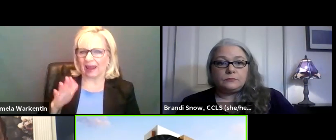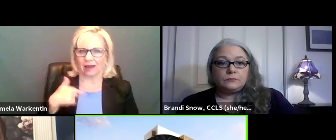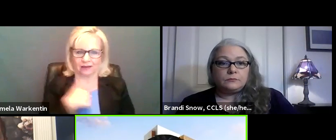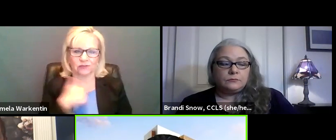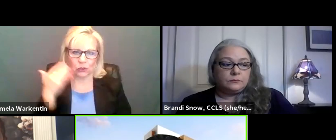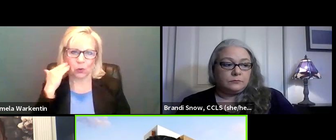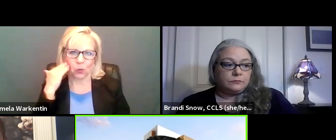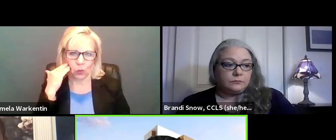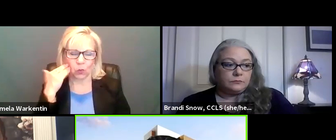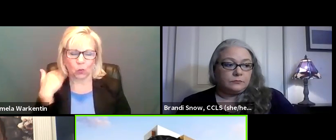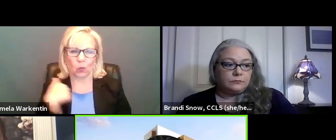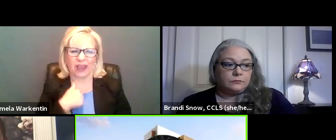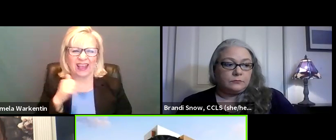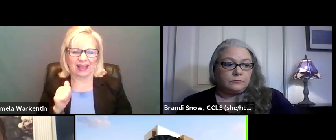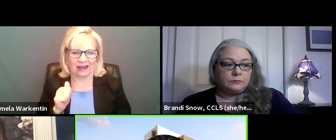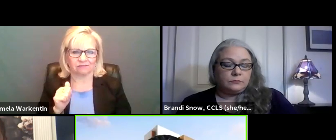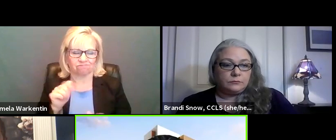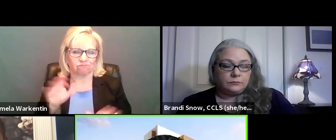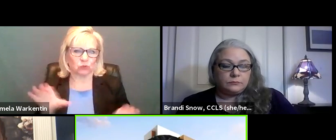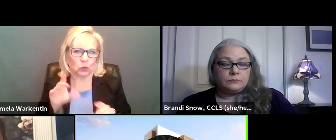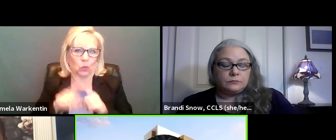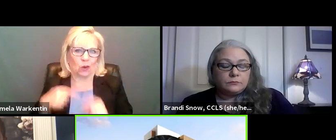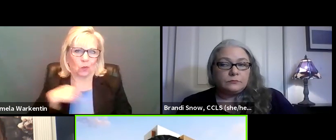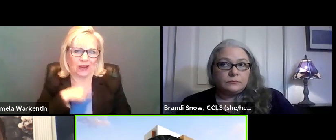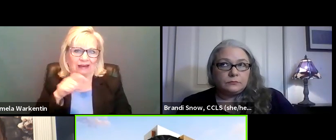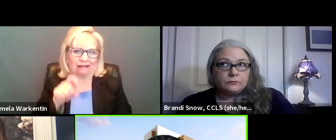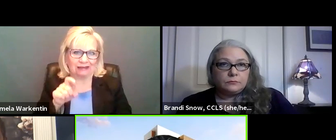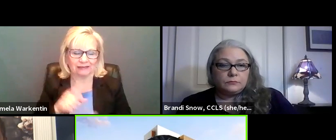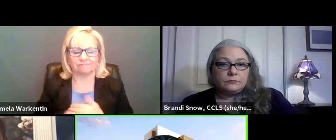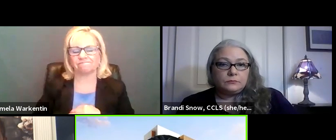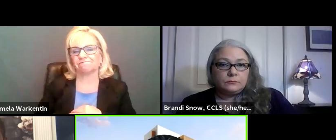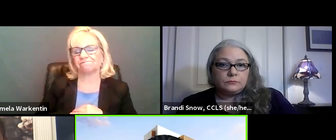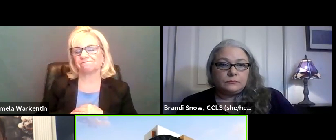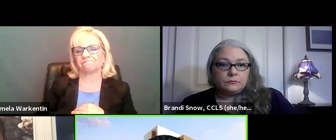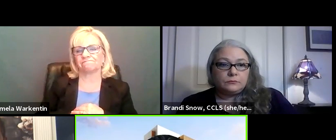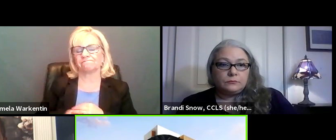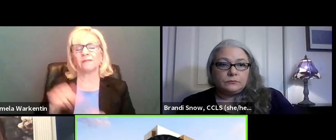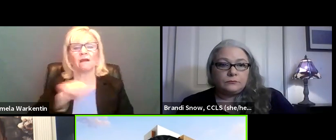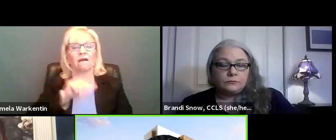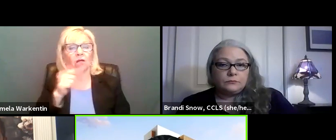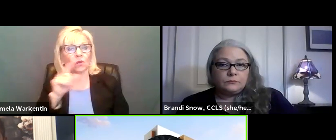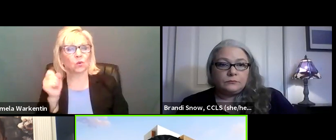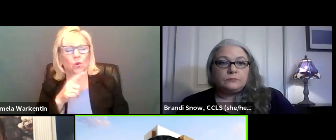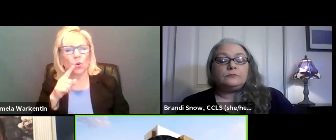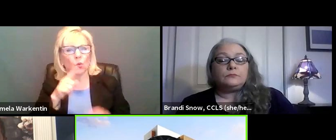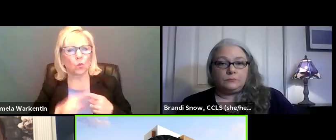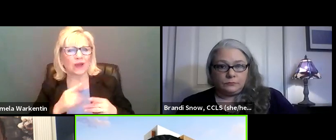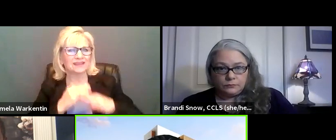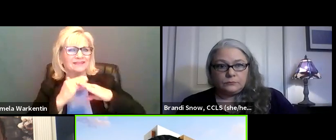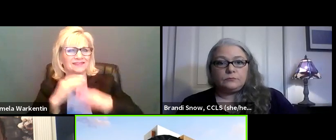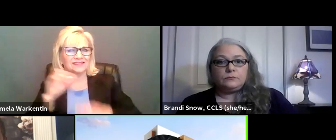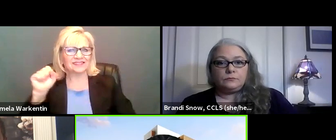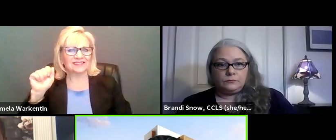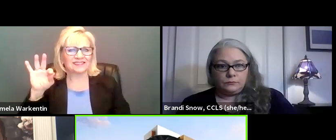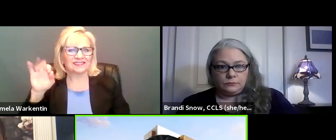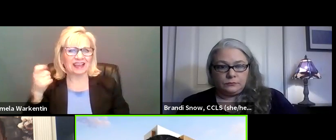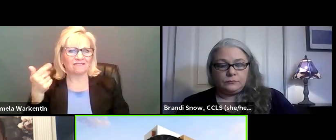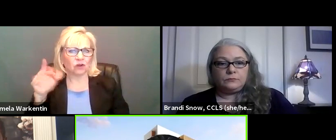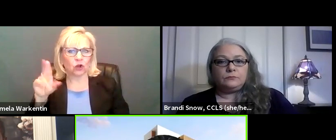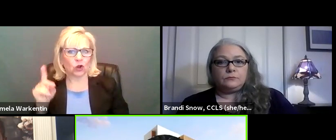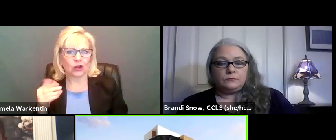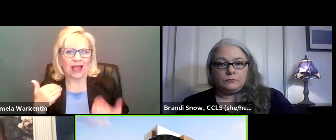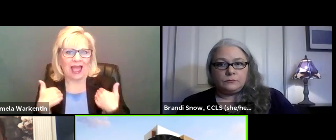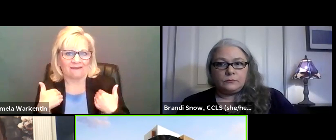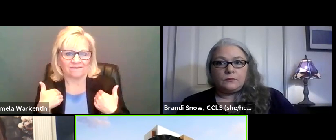is, what safeguards are there for any abuse, and who is required